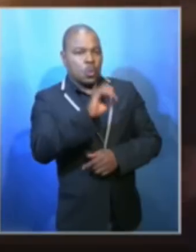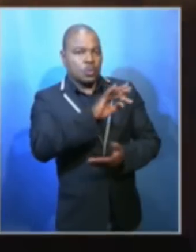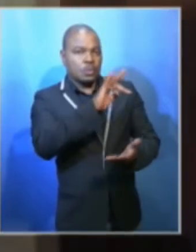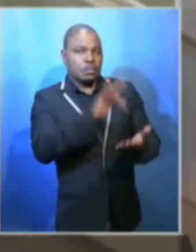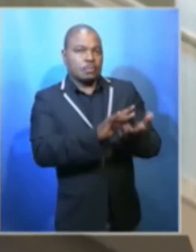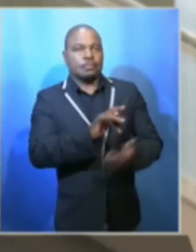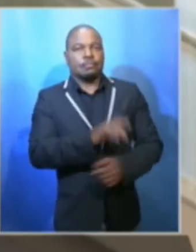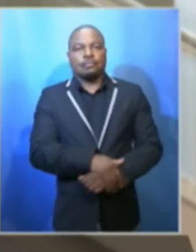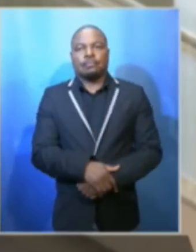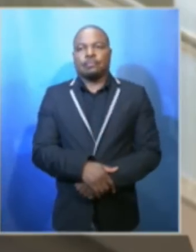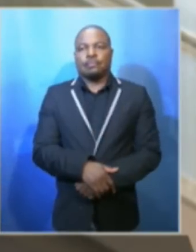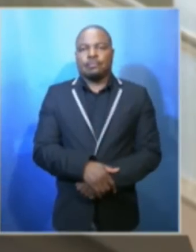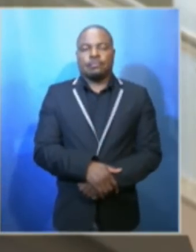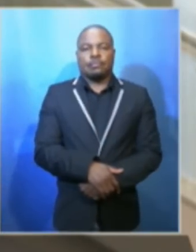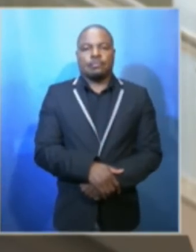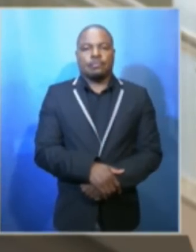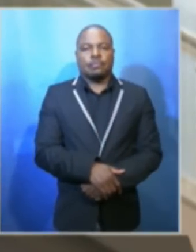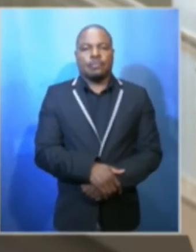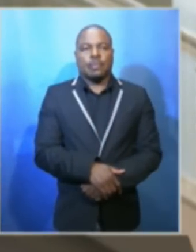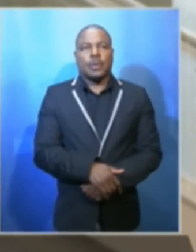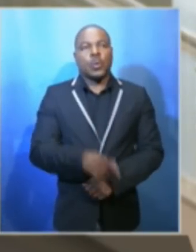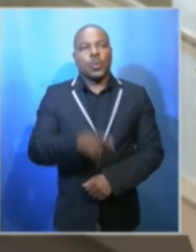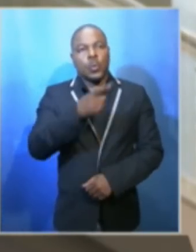Maybe to protect the local production,